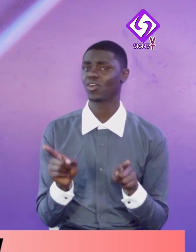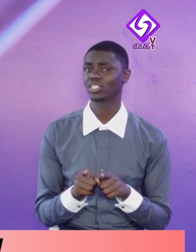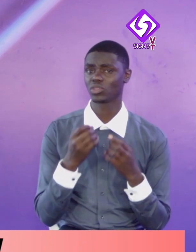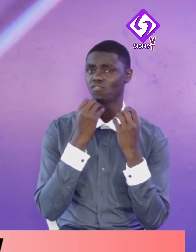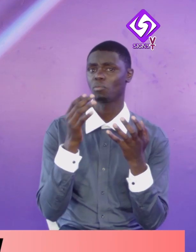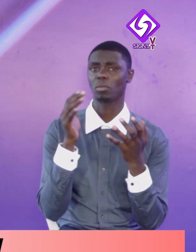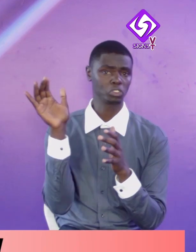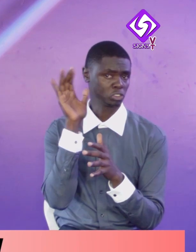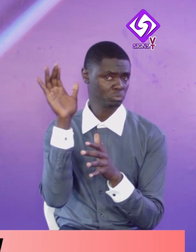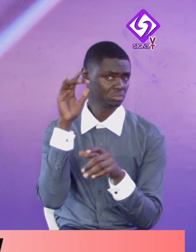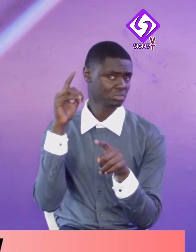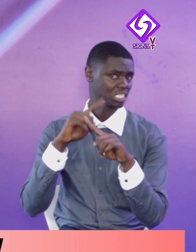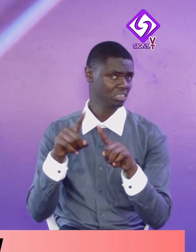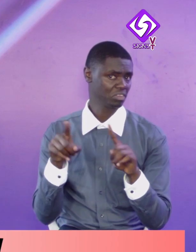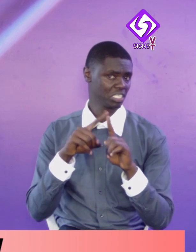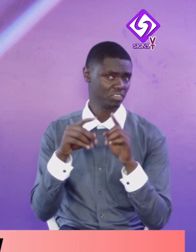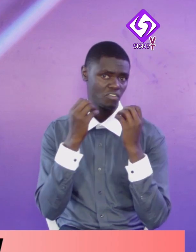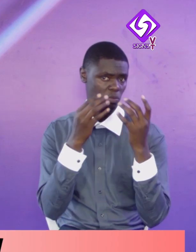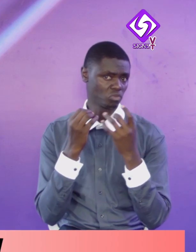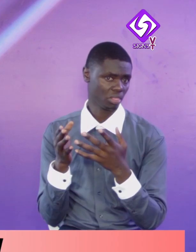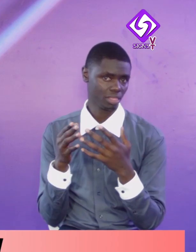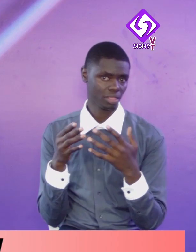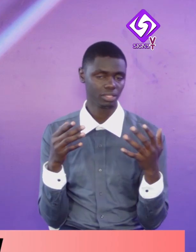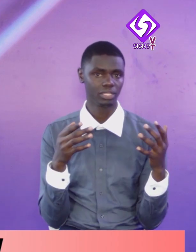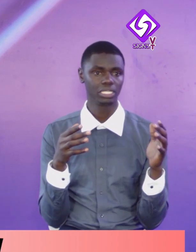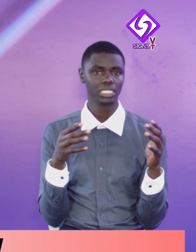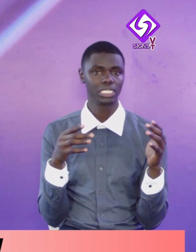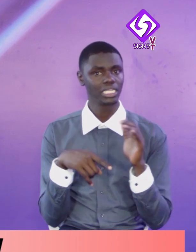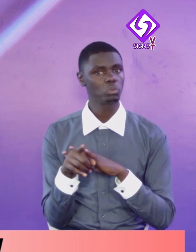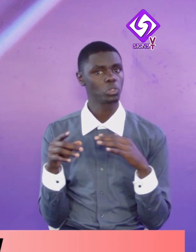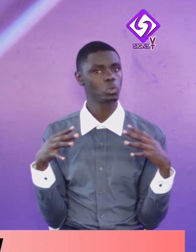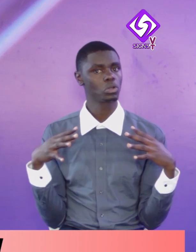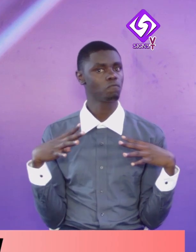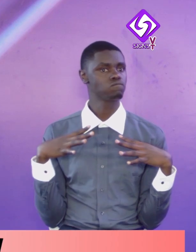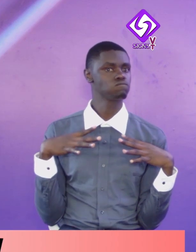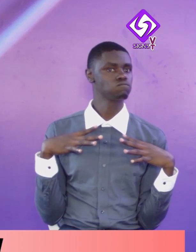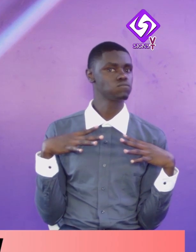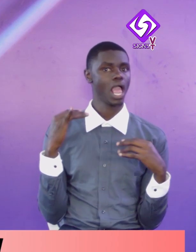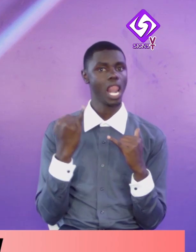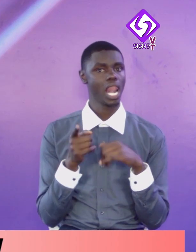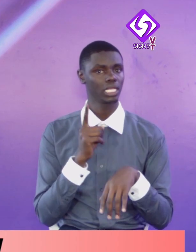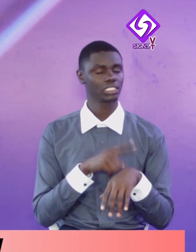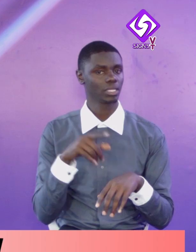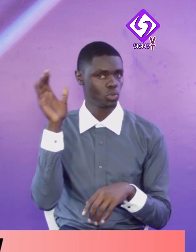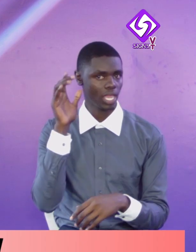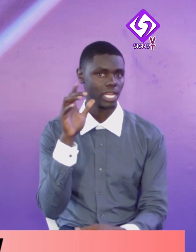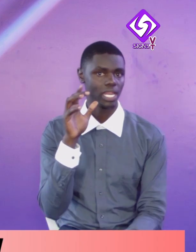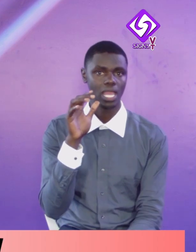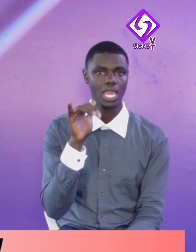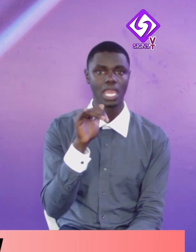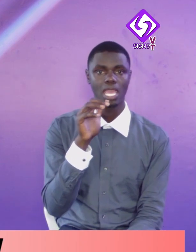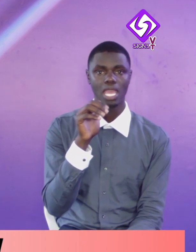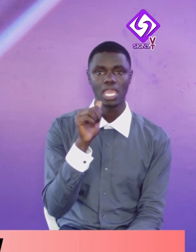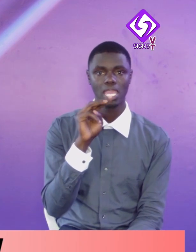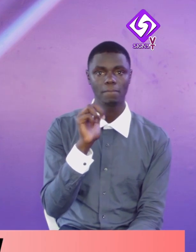the various outlets, they went on a vacation. The last time you had Lamine Yamal was